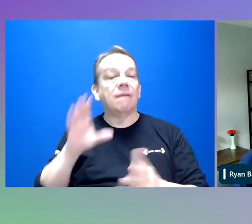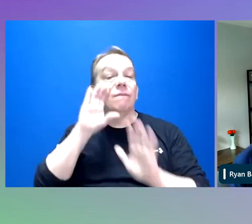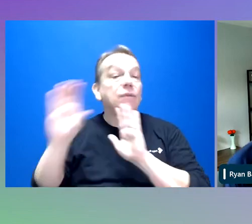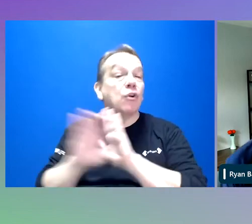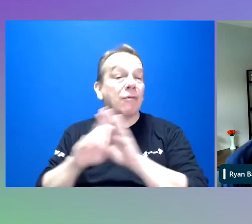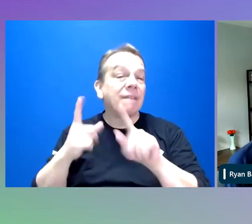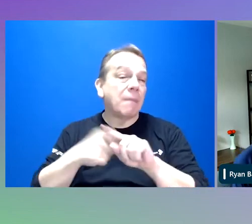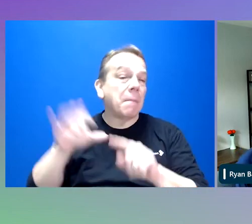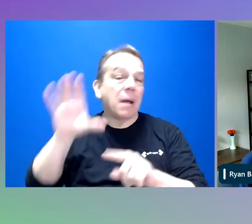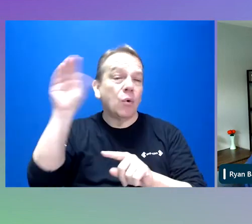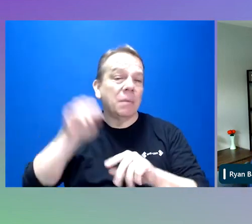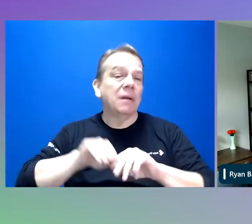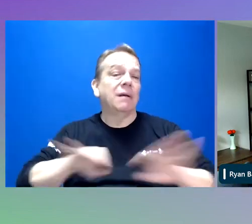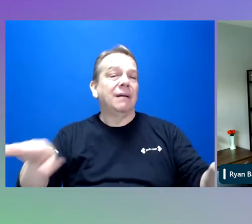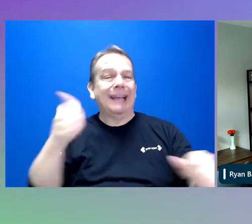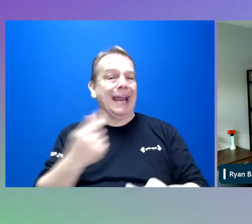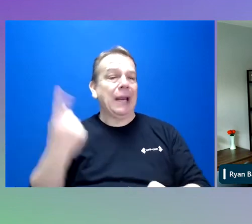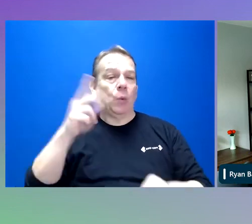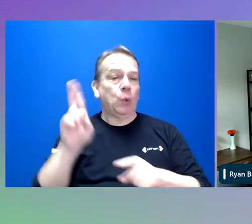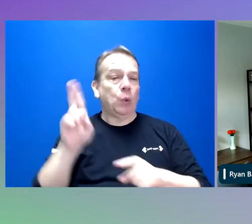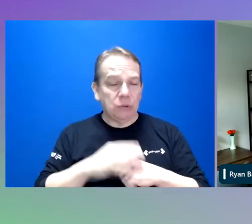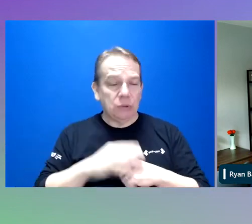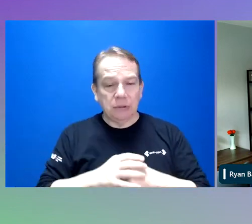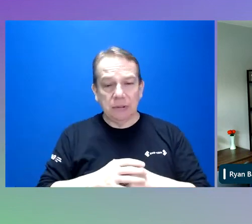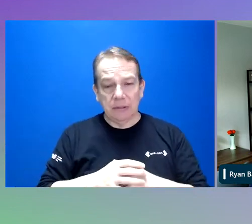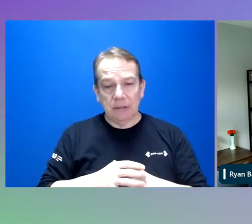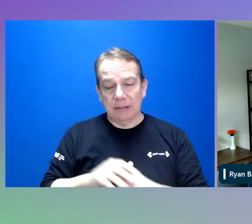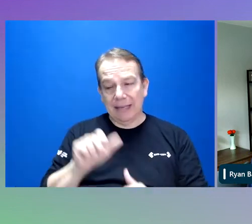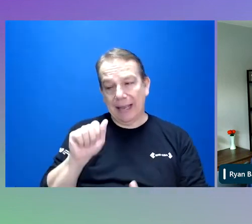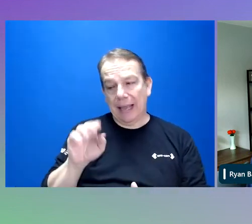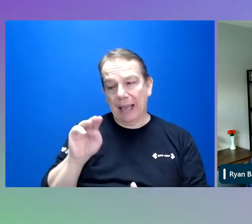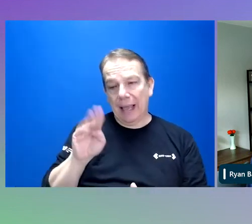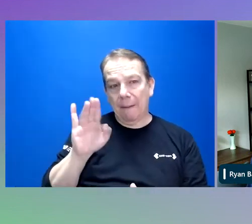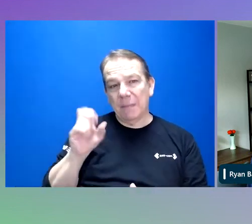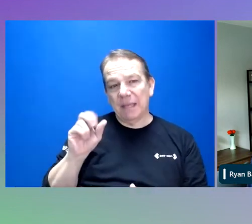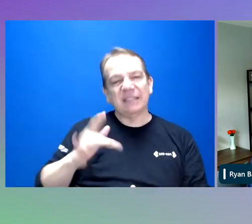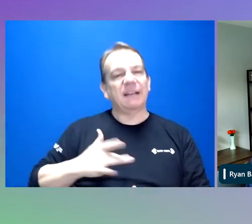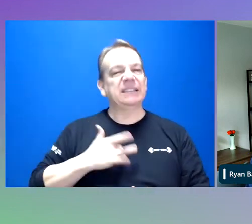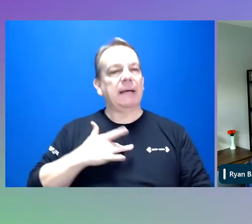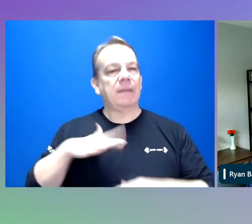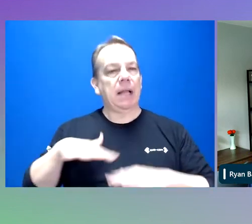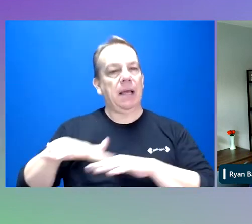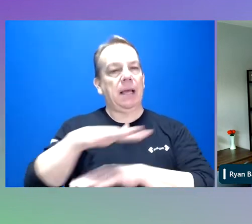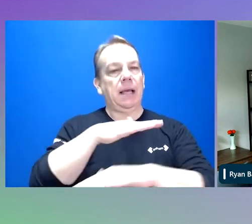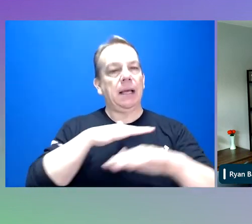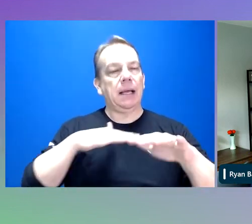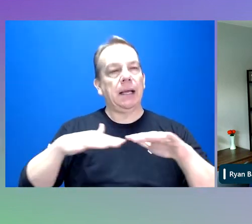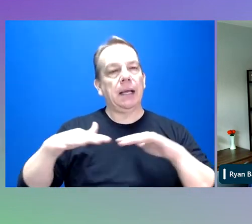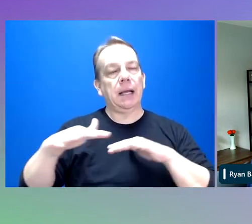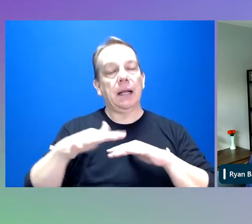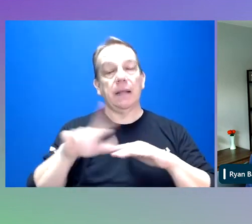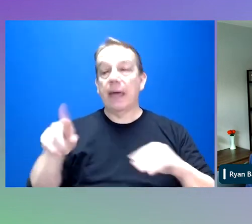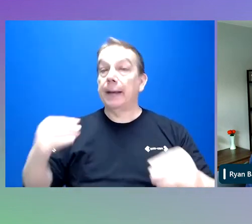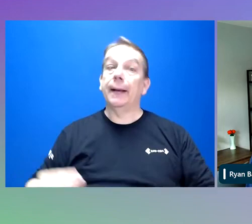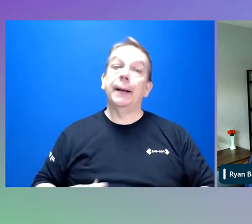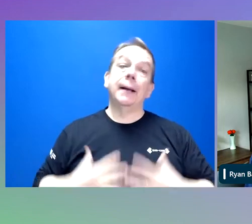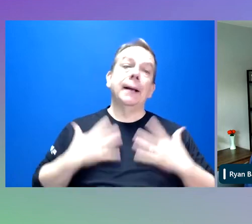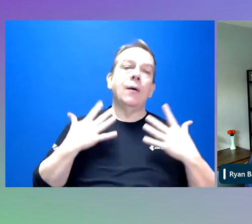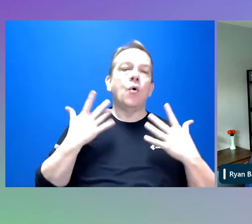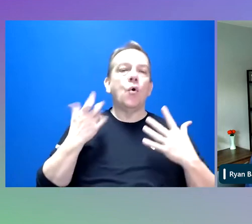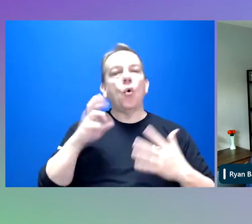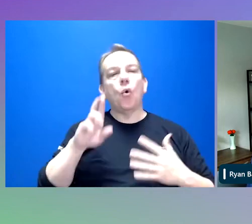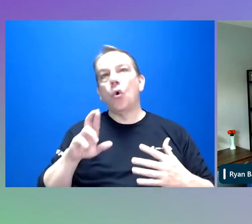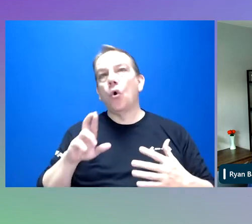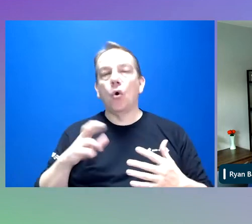used, the kind of ambience that kind of instills in me, or it evokes, is not the